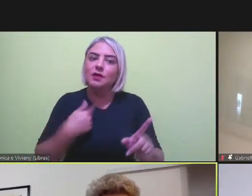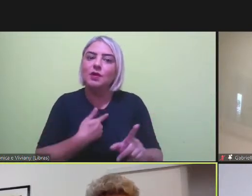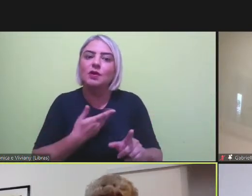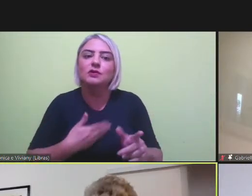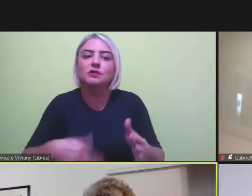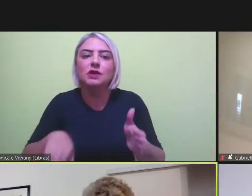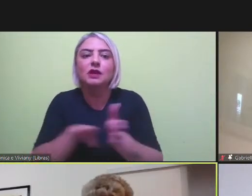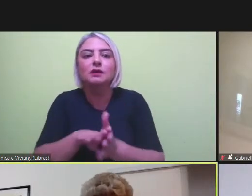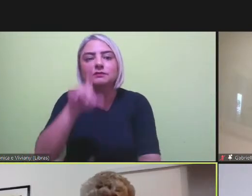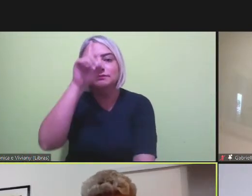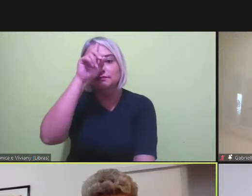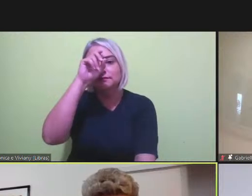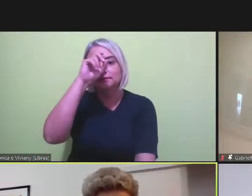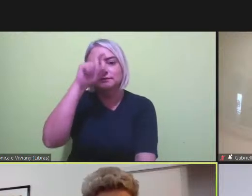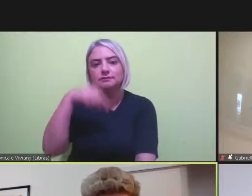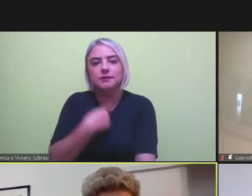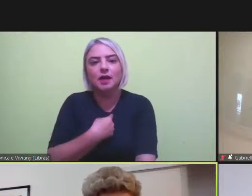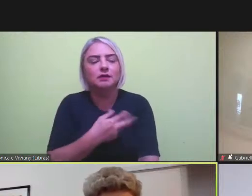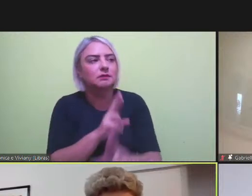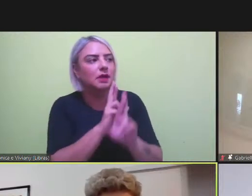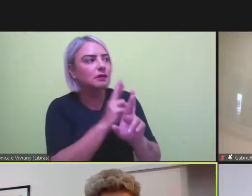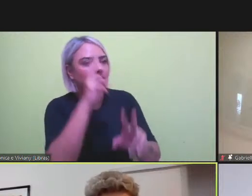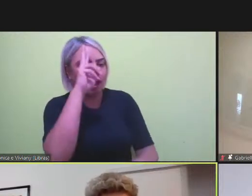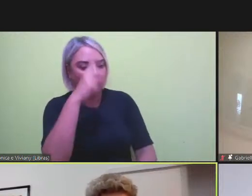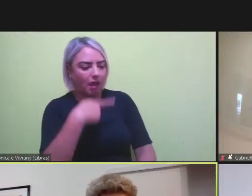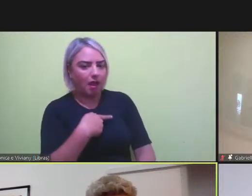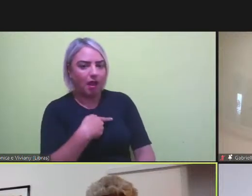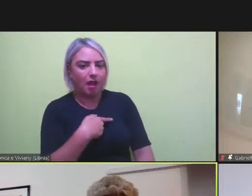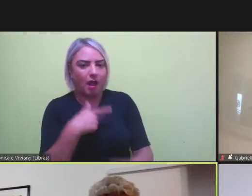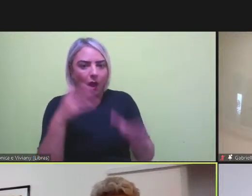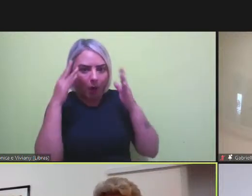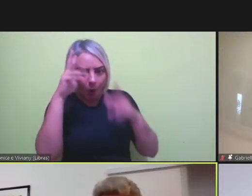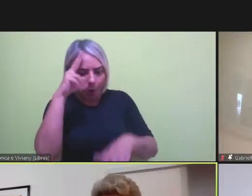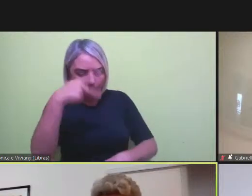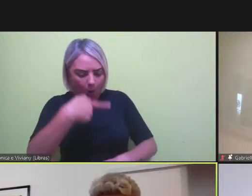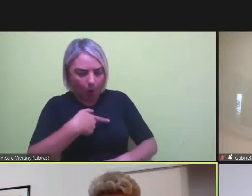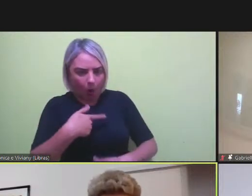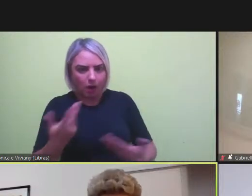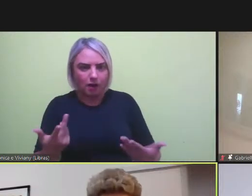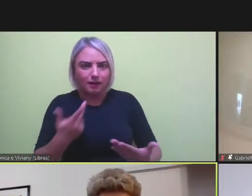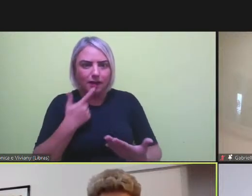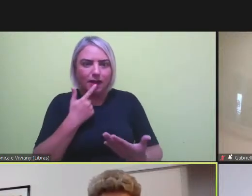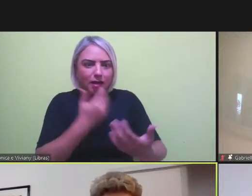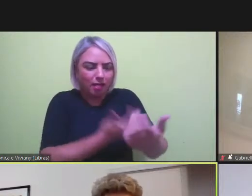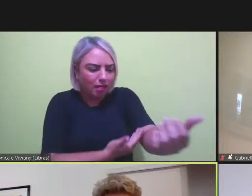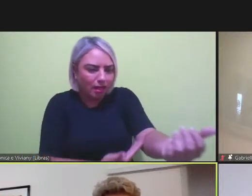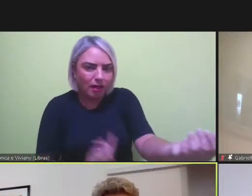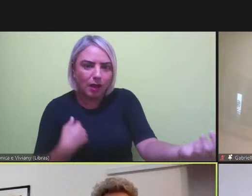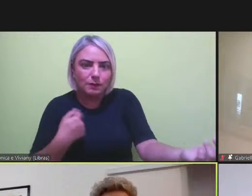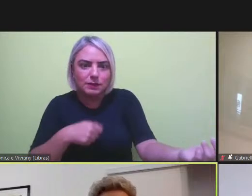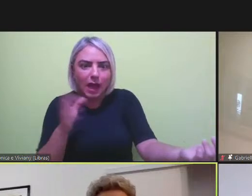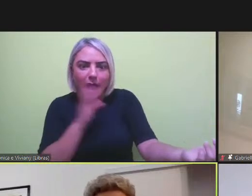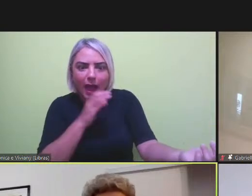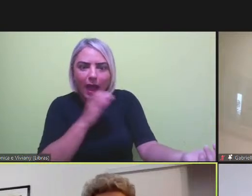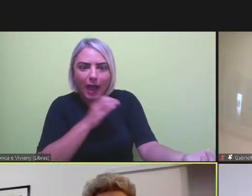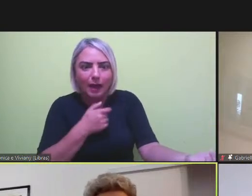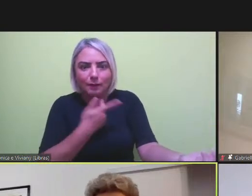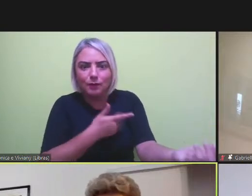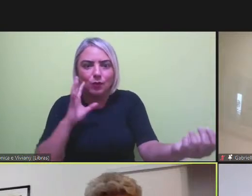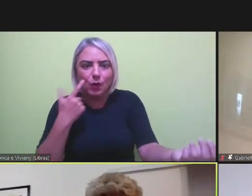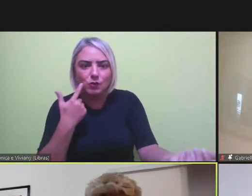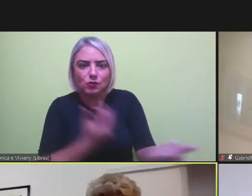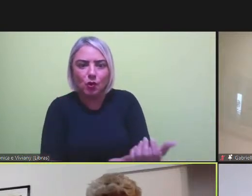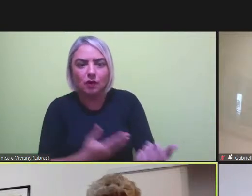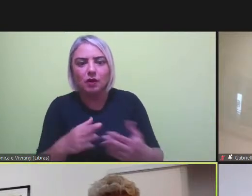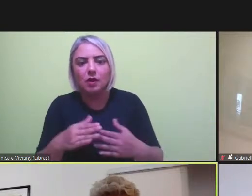when we arrive in a hospital, in which we hope that they look to us with this small look. Look, I need to solve this